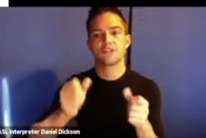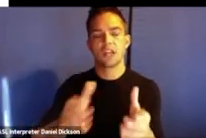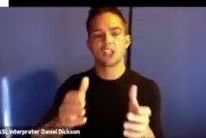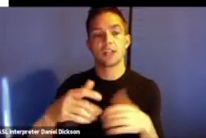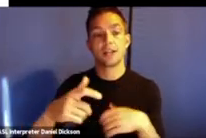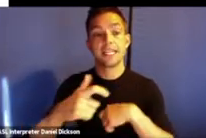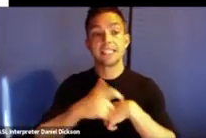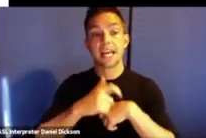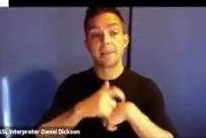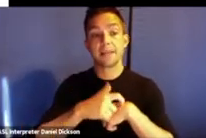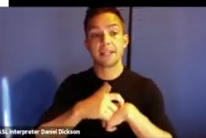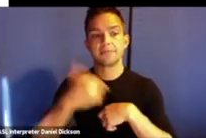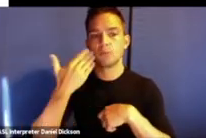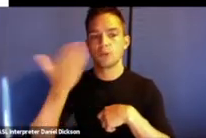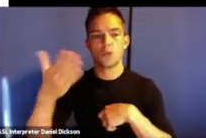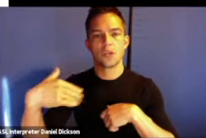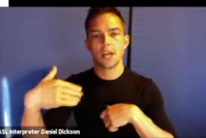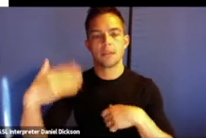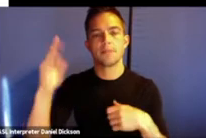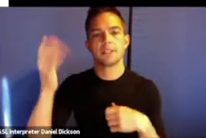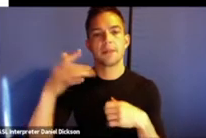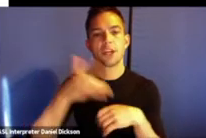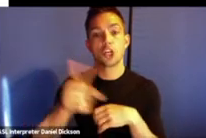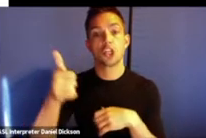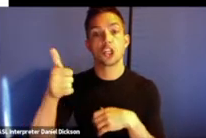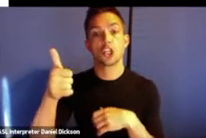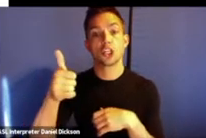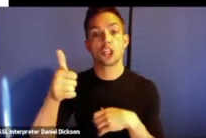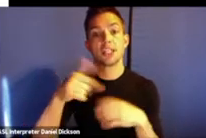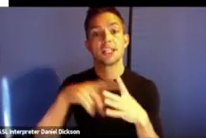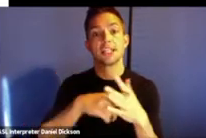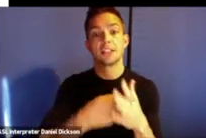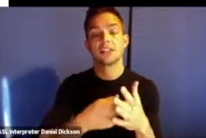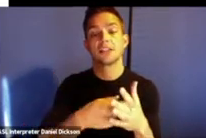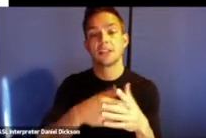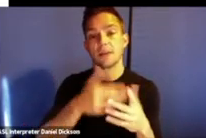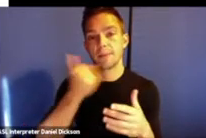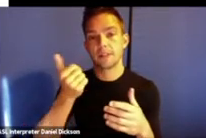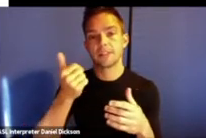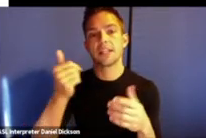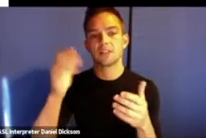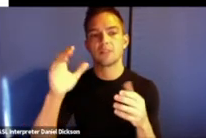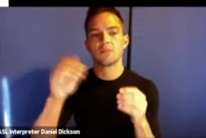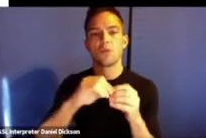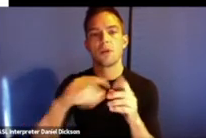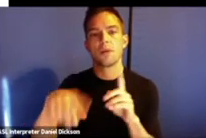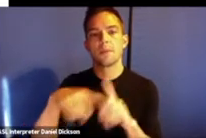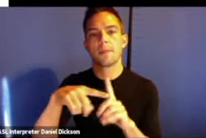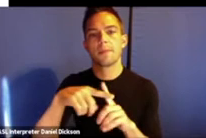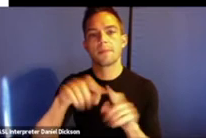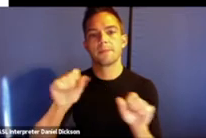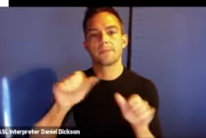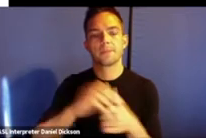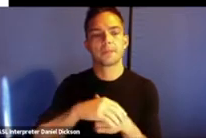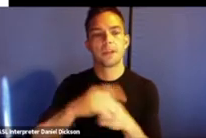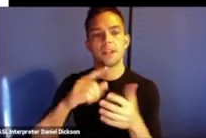timing, we don't know yet, but it seems like earlier implementation appears promising. These are also